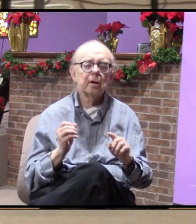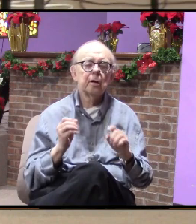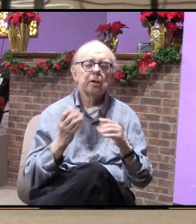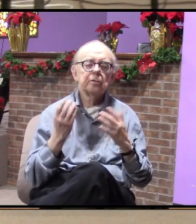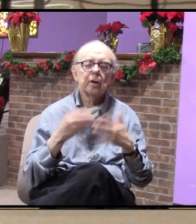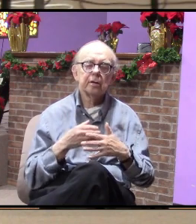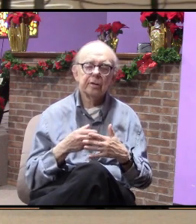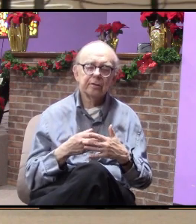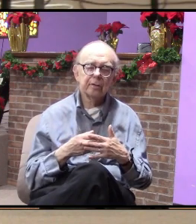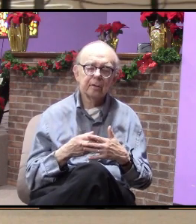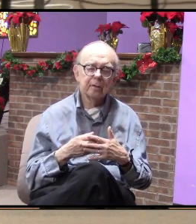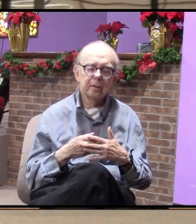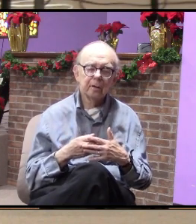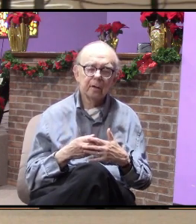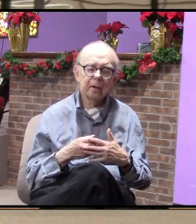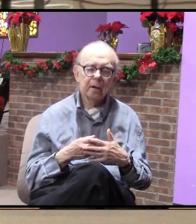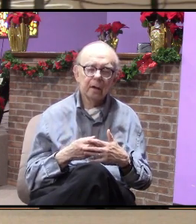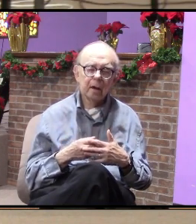darkness.